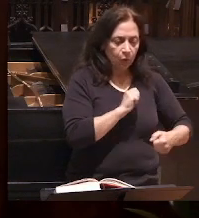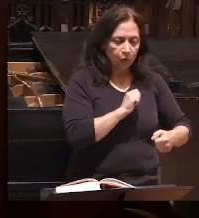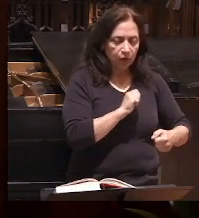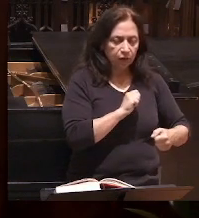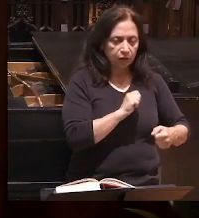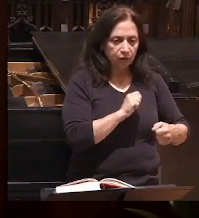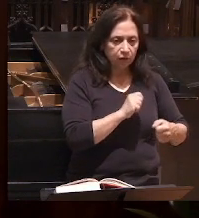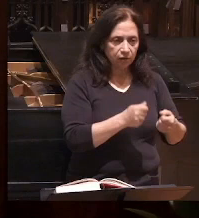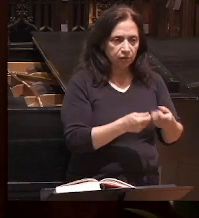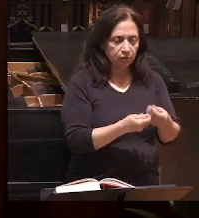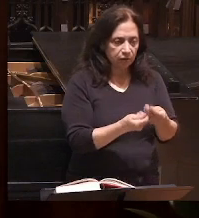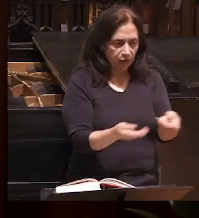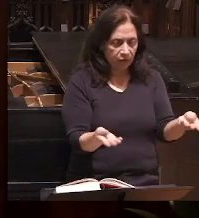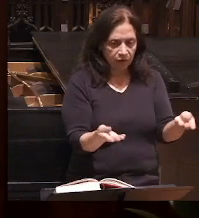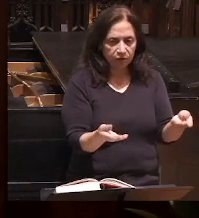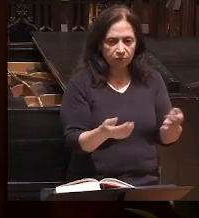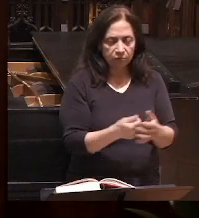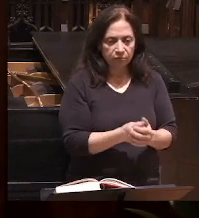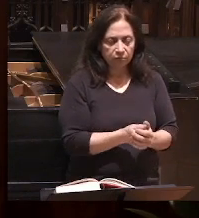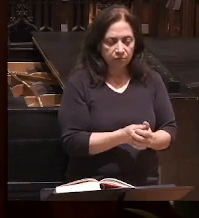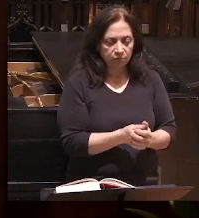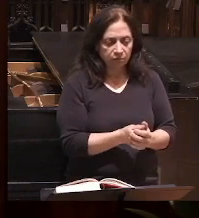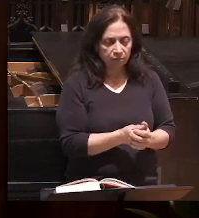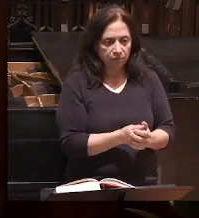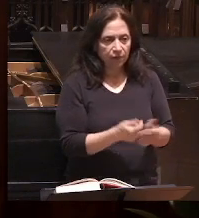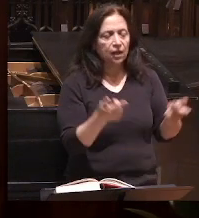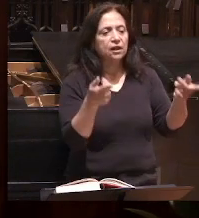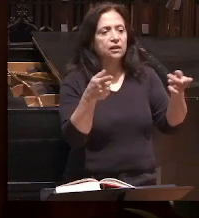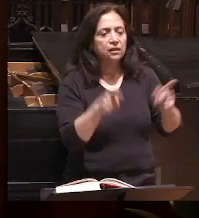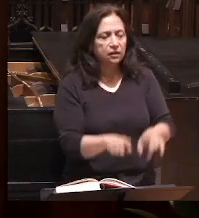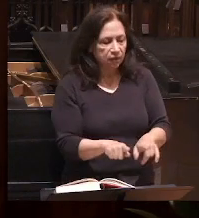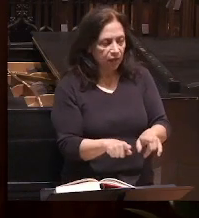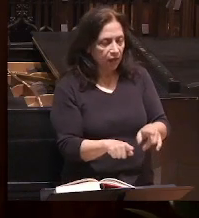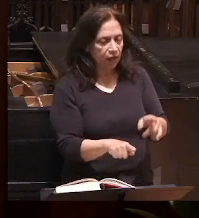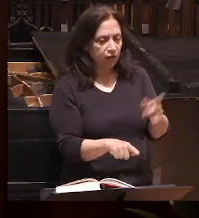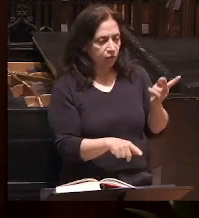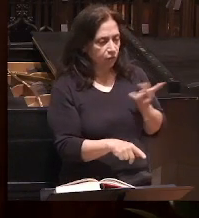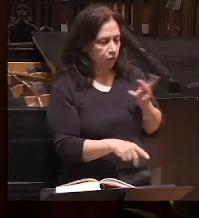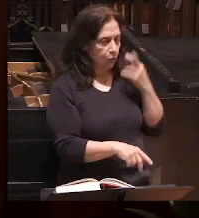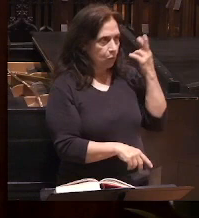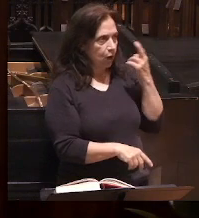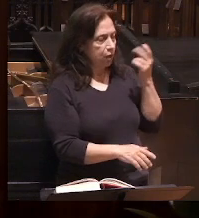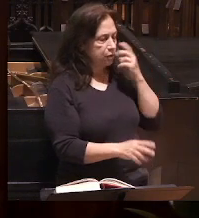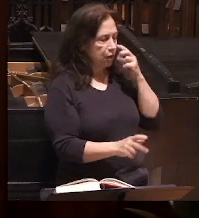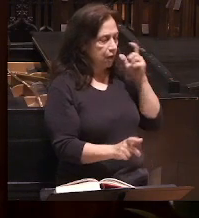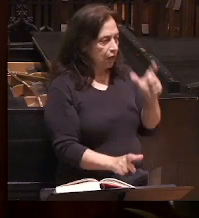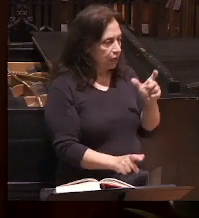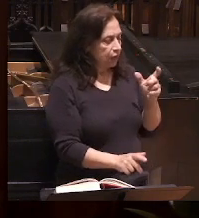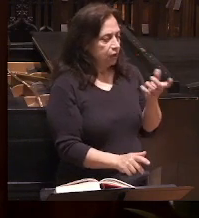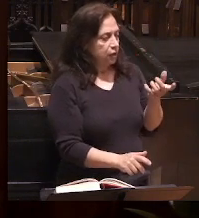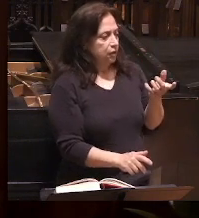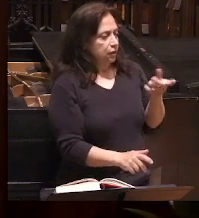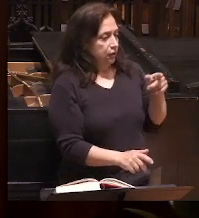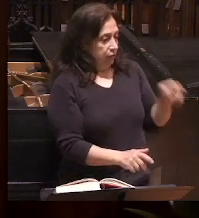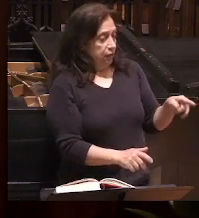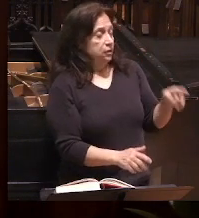it, and gave it to them. Then their eyes were open, and they recognized him, and